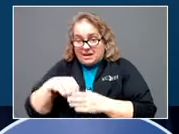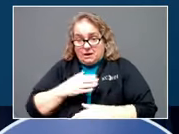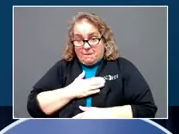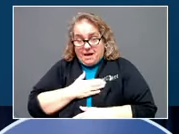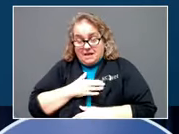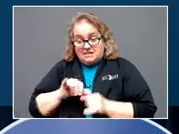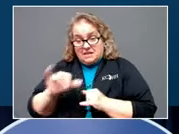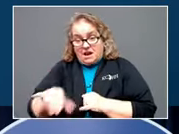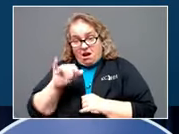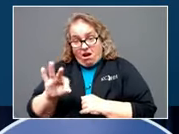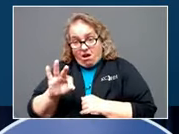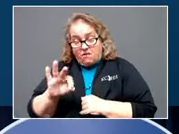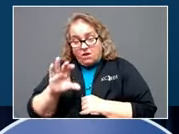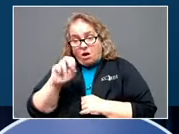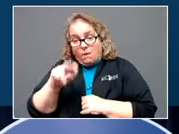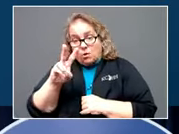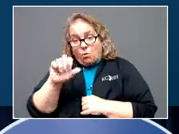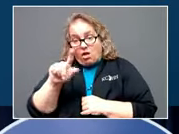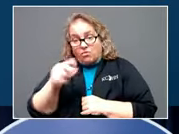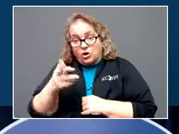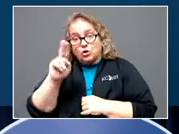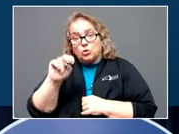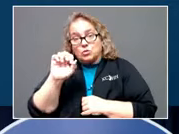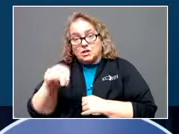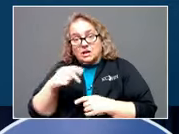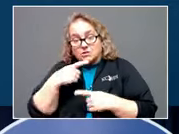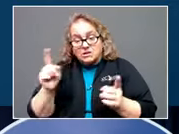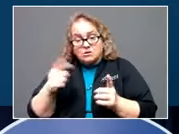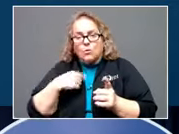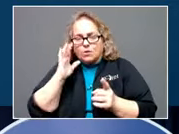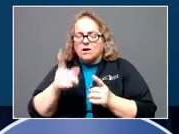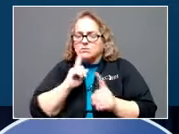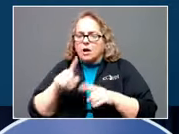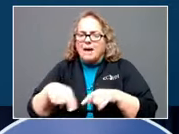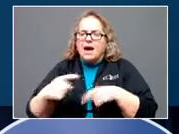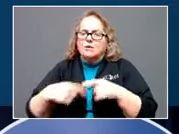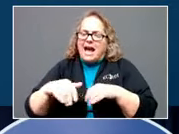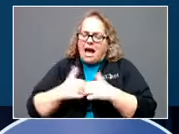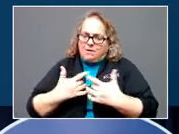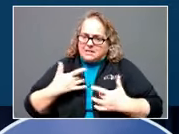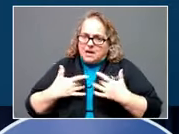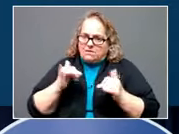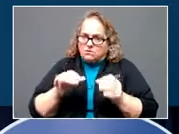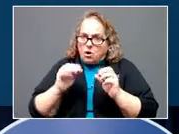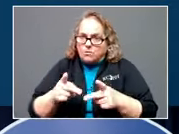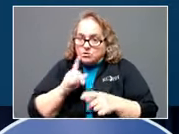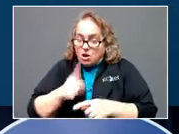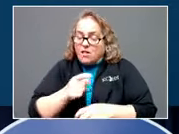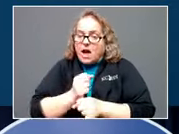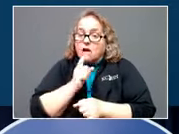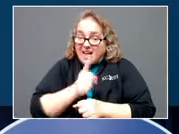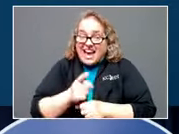up later this week, we're going to talk about how exciting these opportunities are, that they are occurring in every part of the